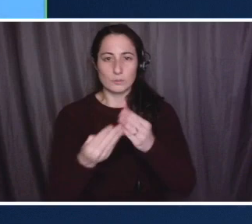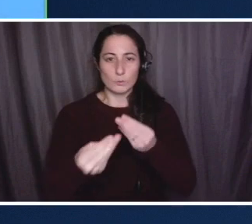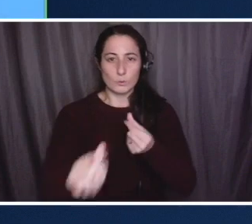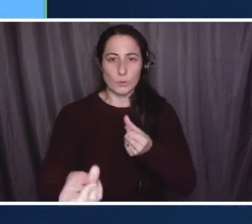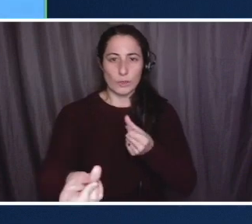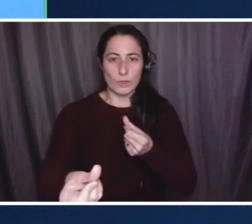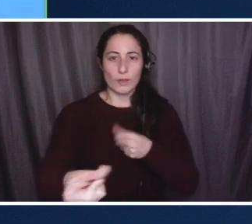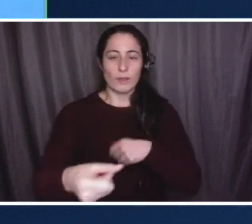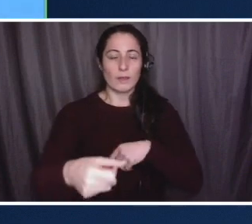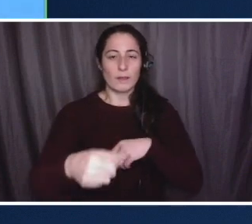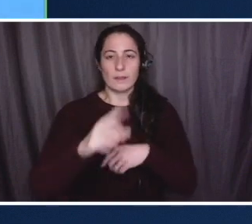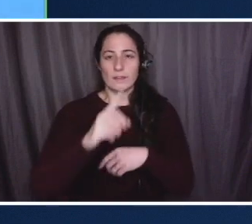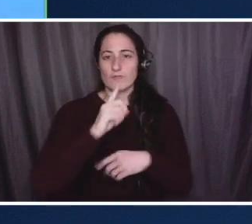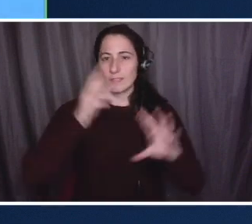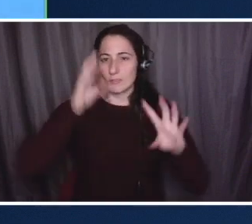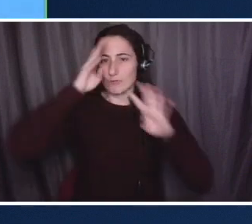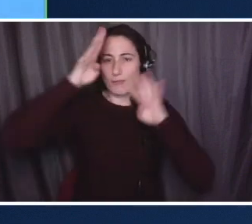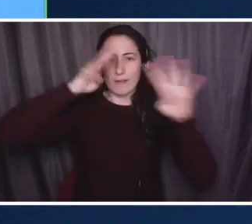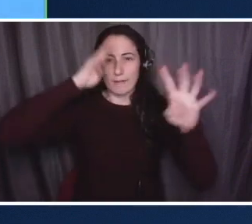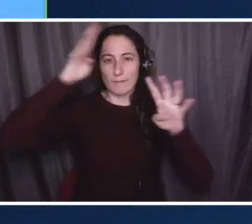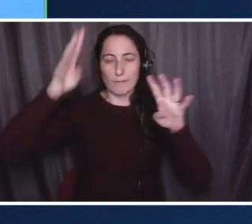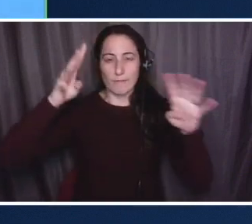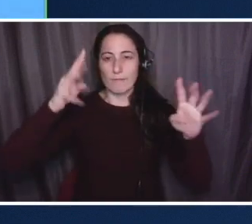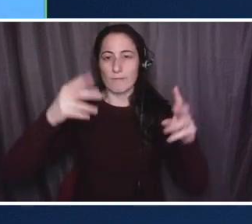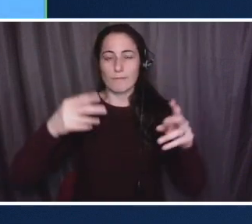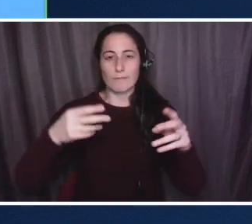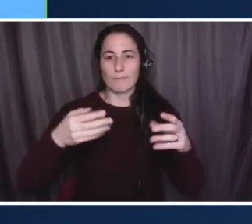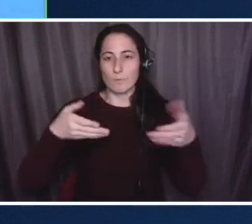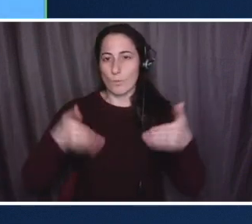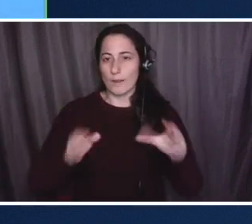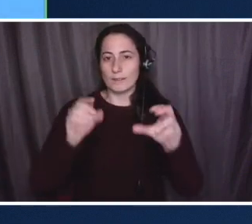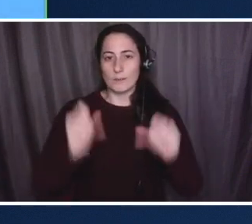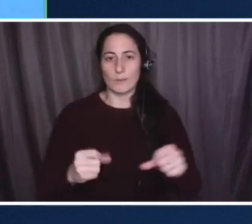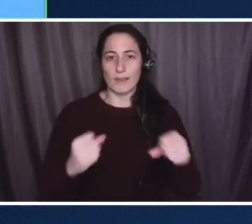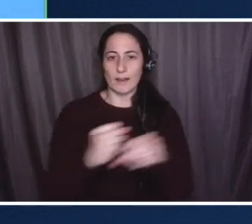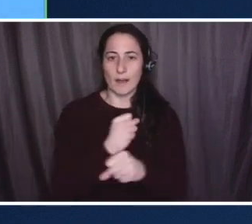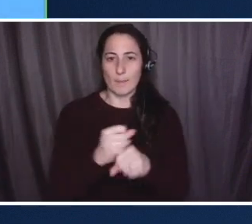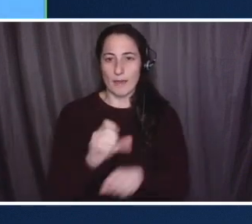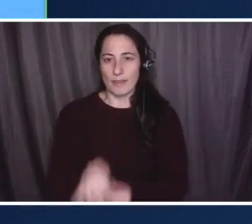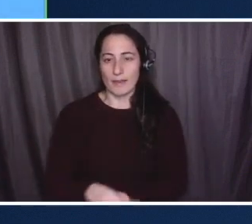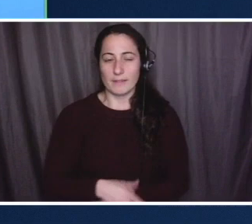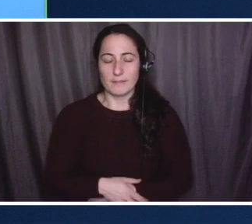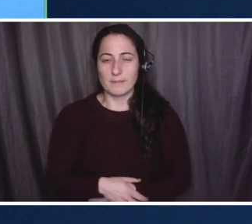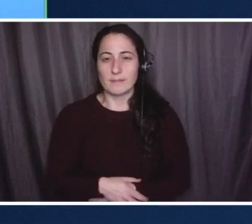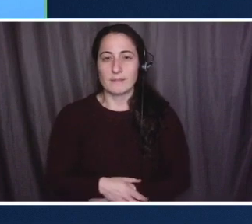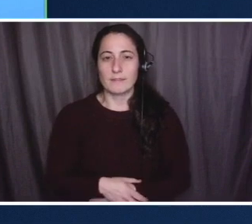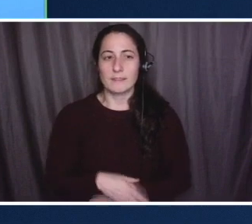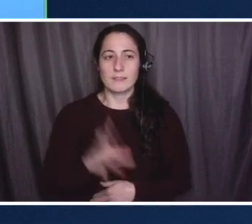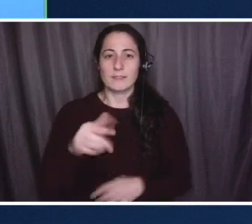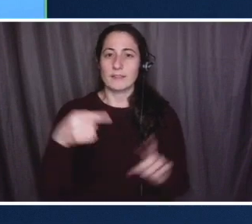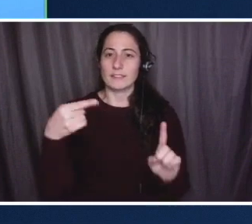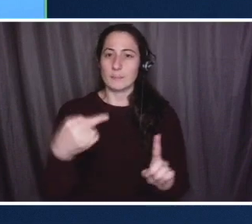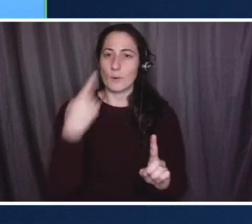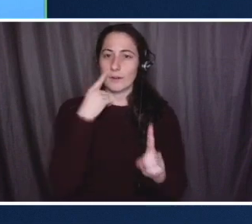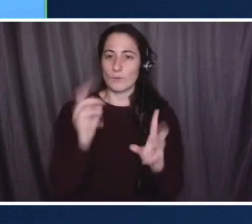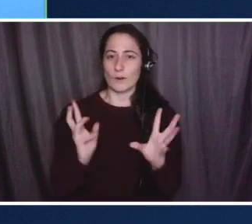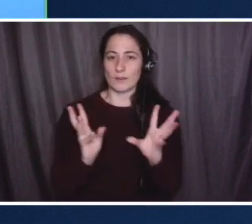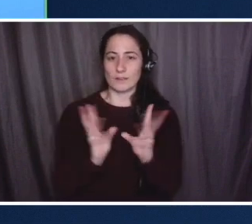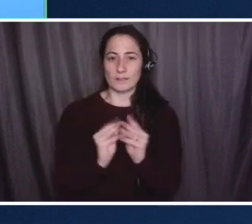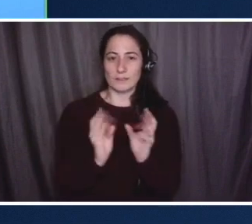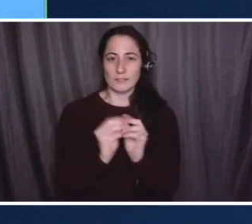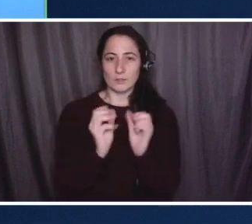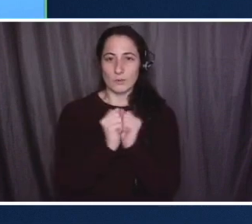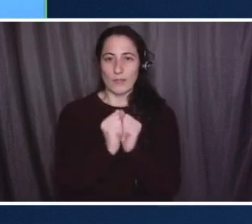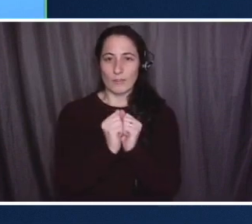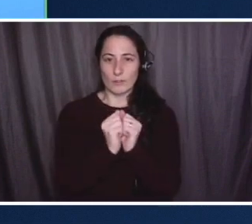really be creative and innovative. So that's the point of getting together in Vilnius. And to